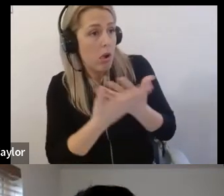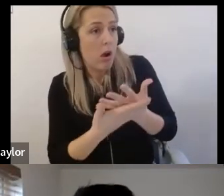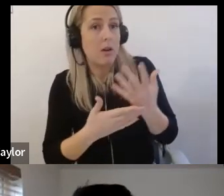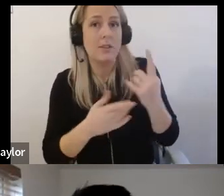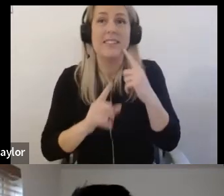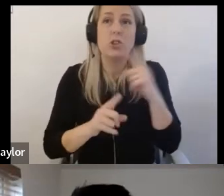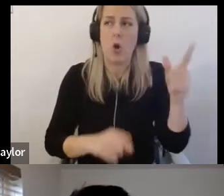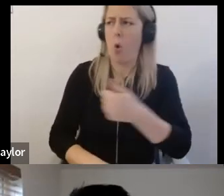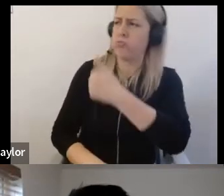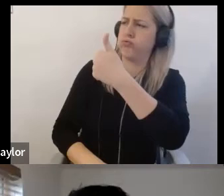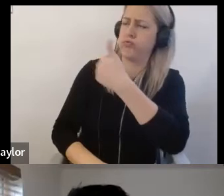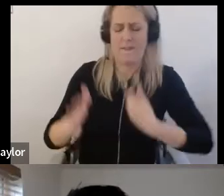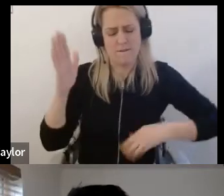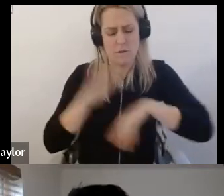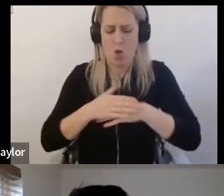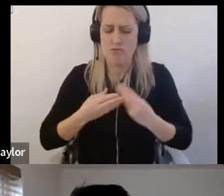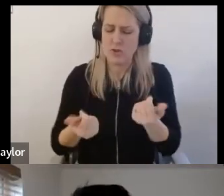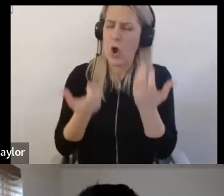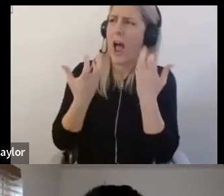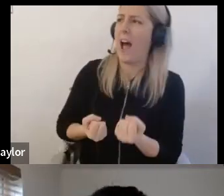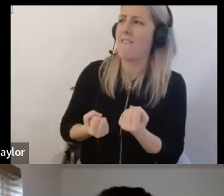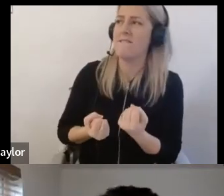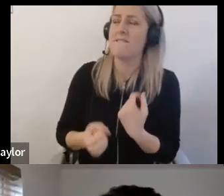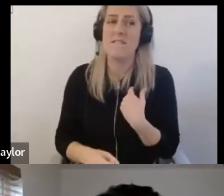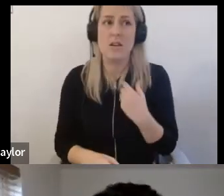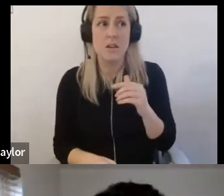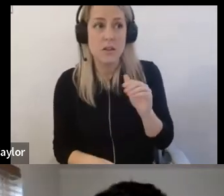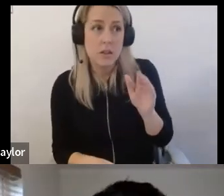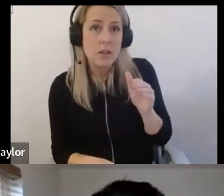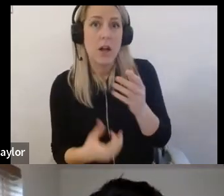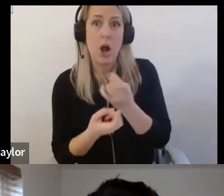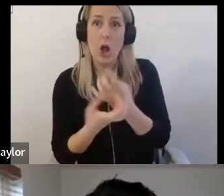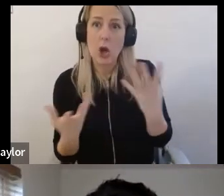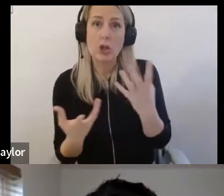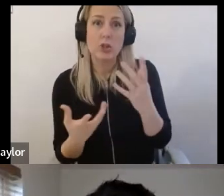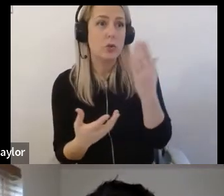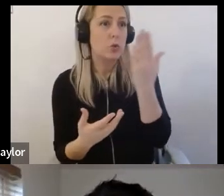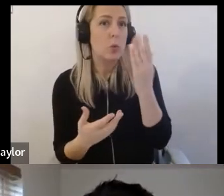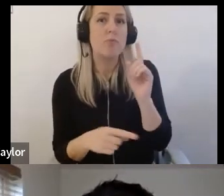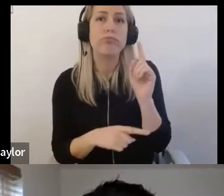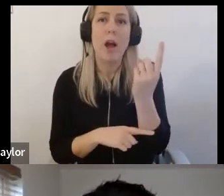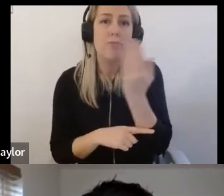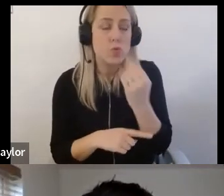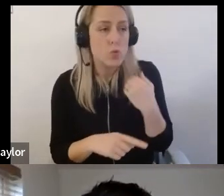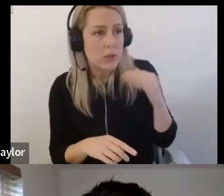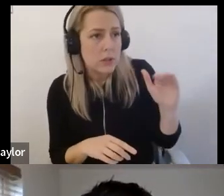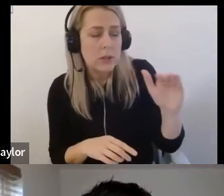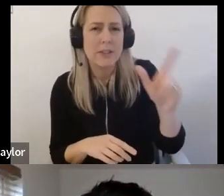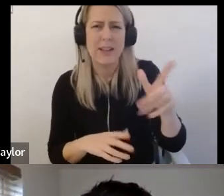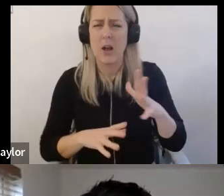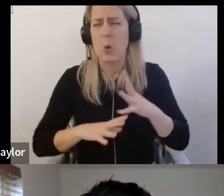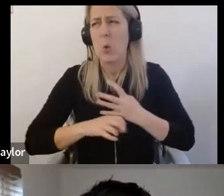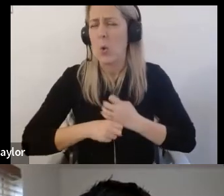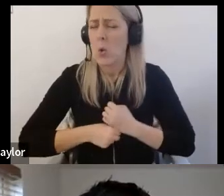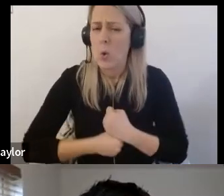primary school over COVID because it was so stressed and had so few resources, and it had nobody to look after the children that